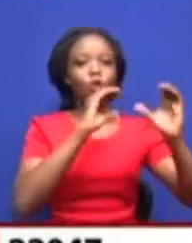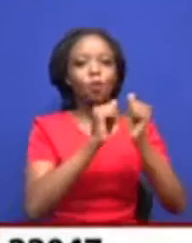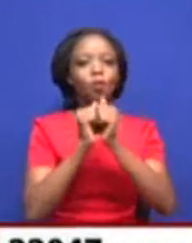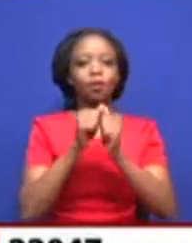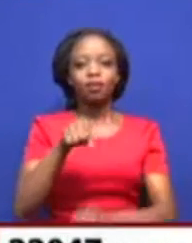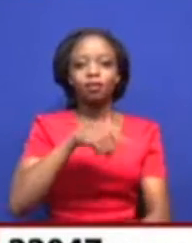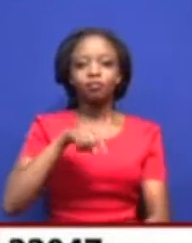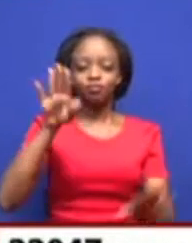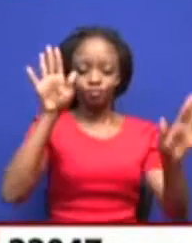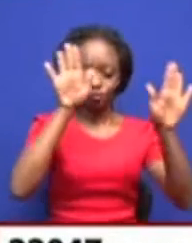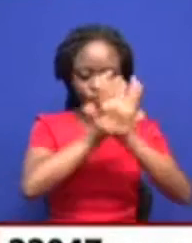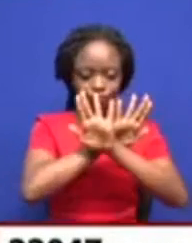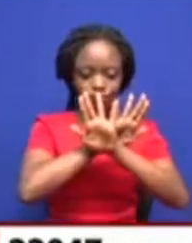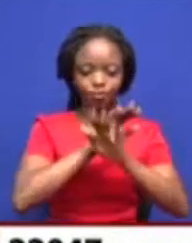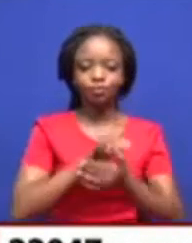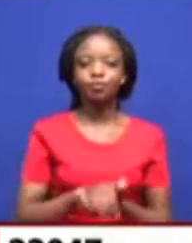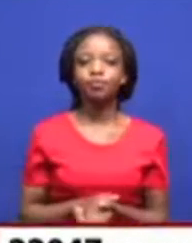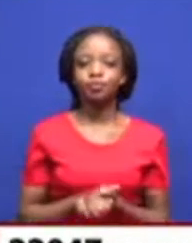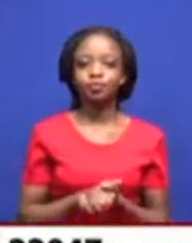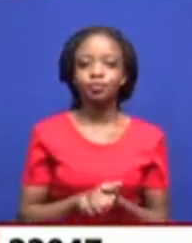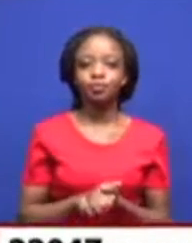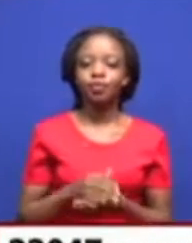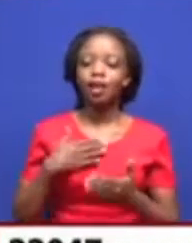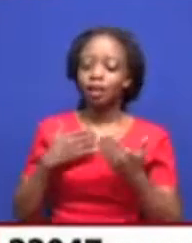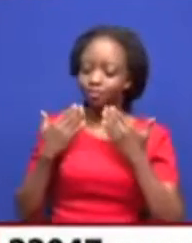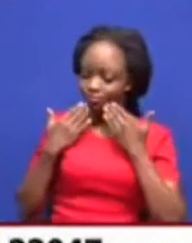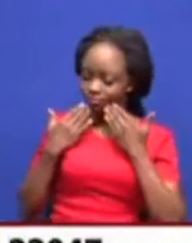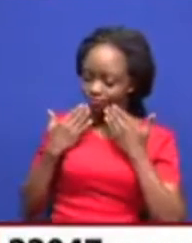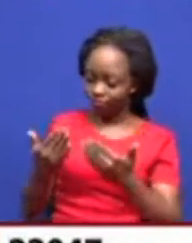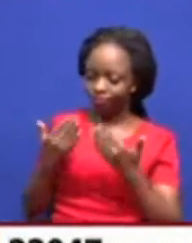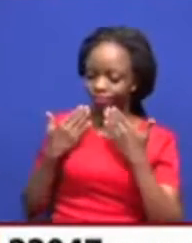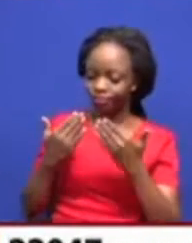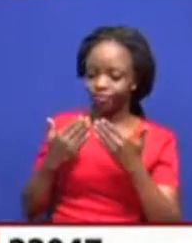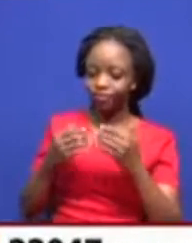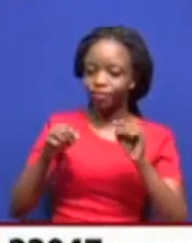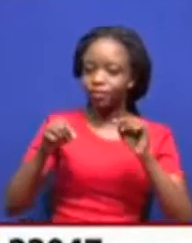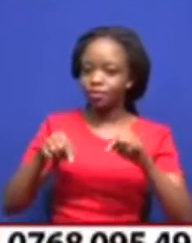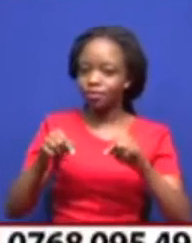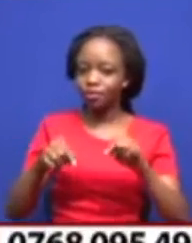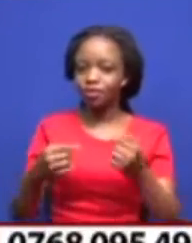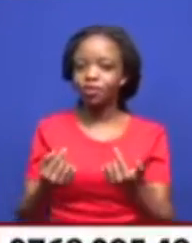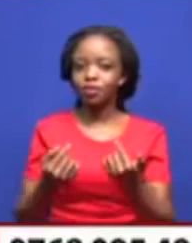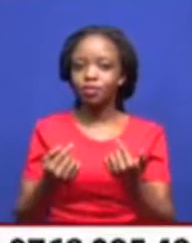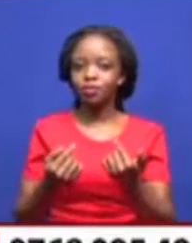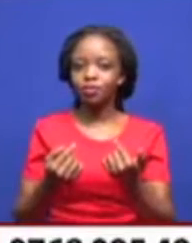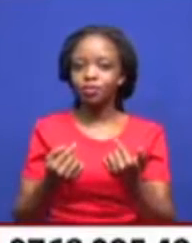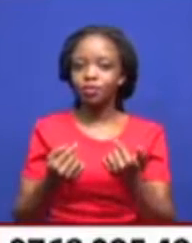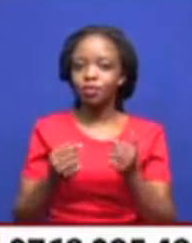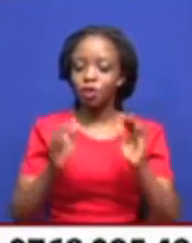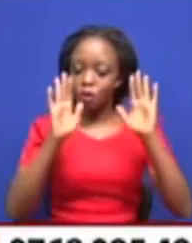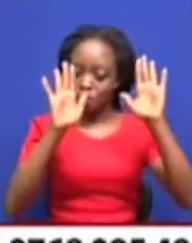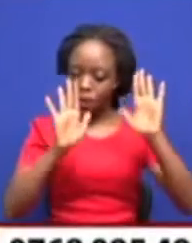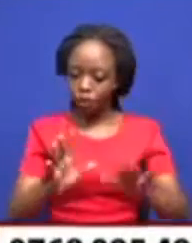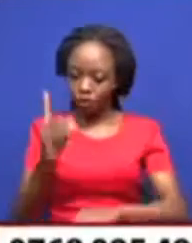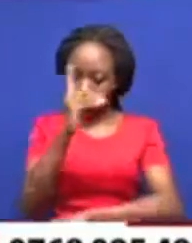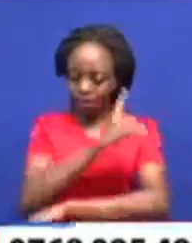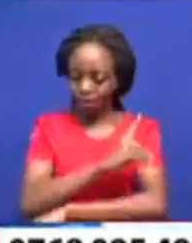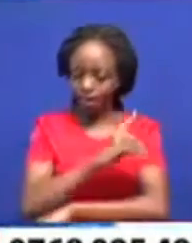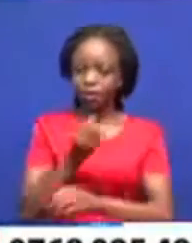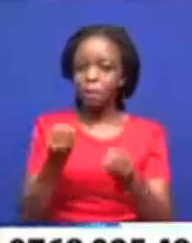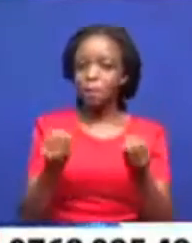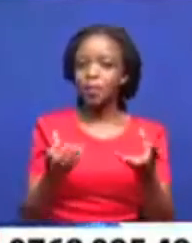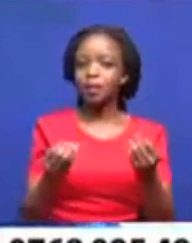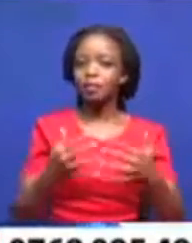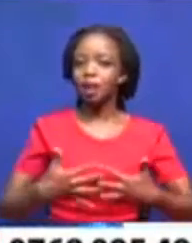tonight. I really appreciate it. With this, you know, this World Refugee Day is an important day for many refugees,